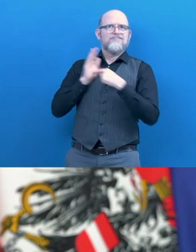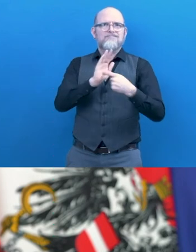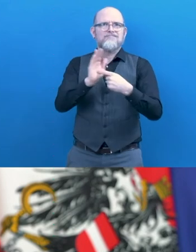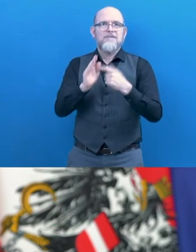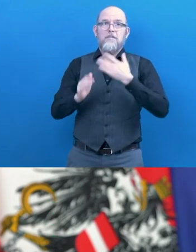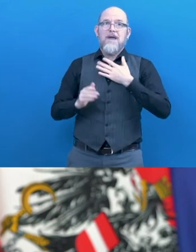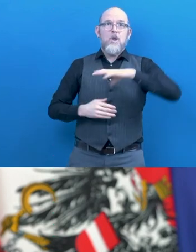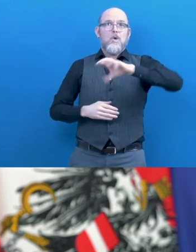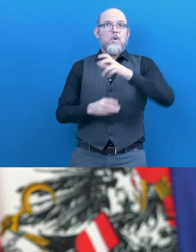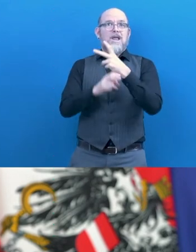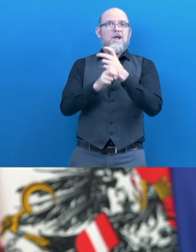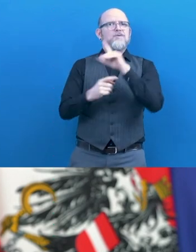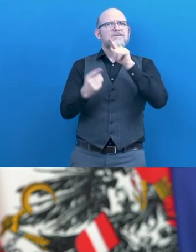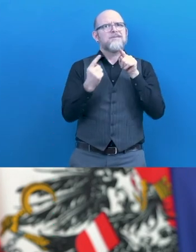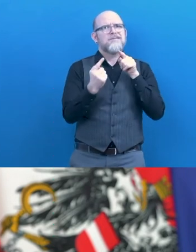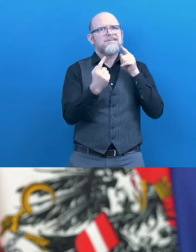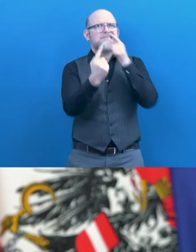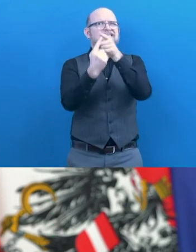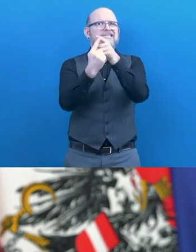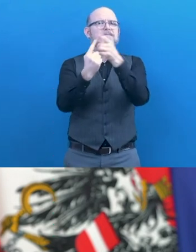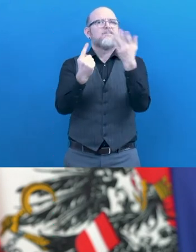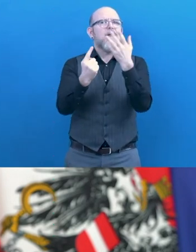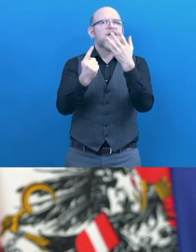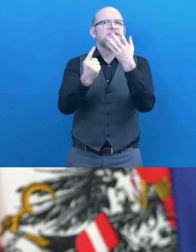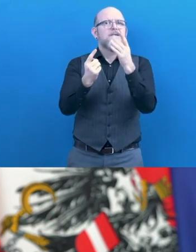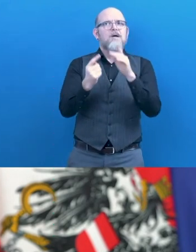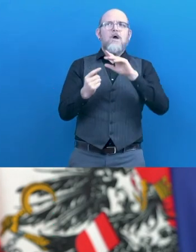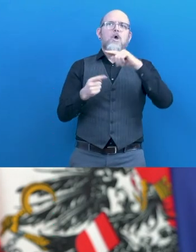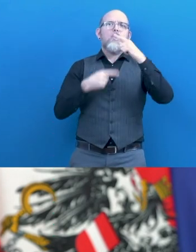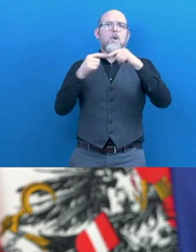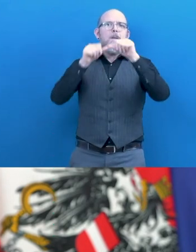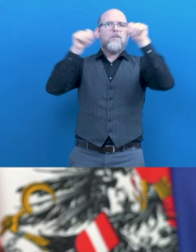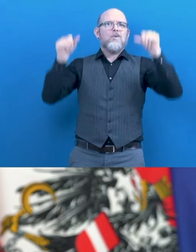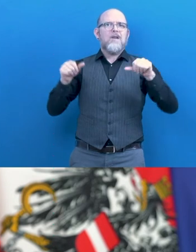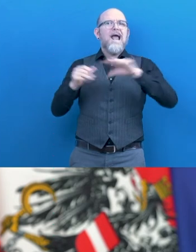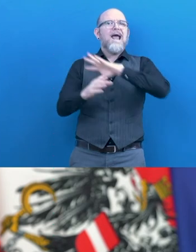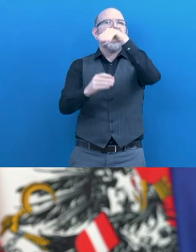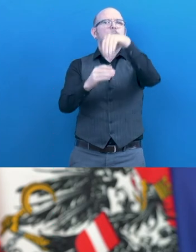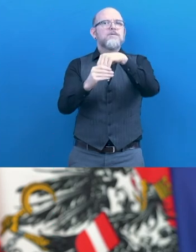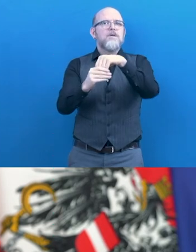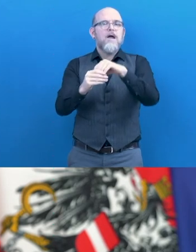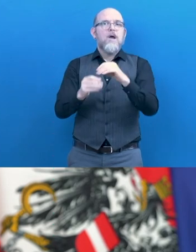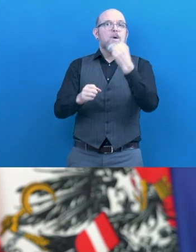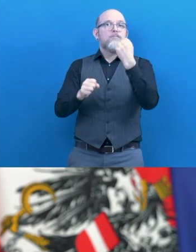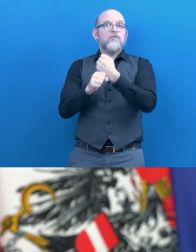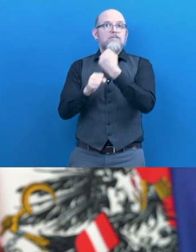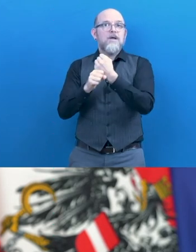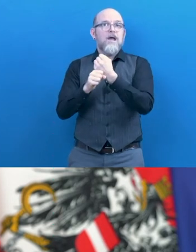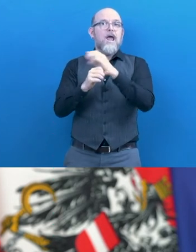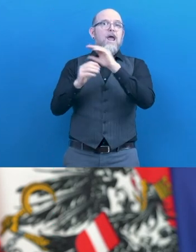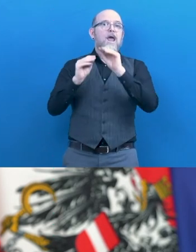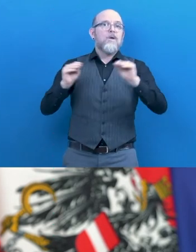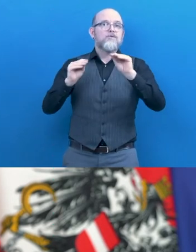my country has the ambition to become a role model for inclusiveness regarding employment, education,